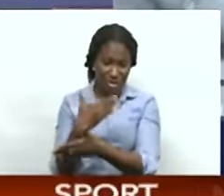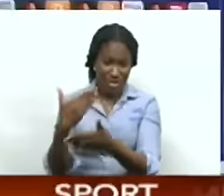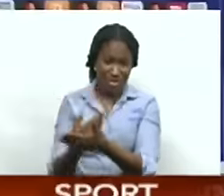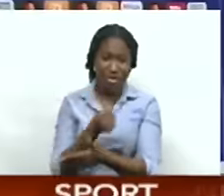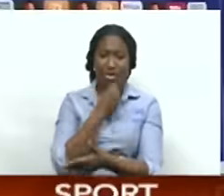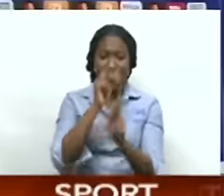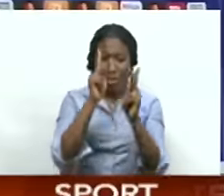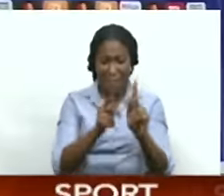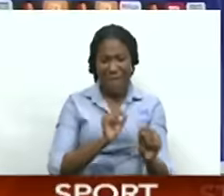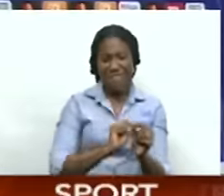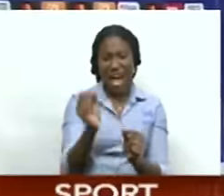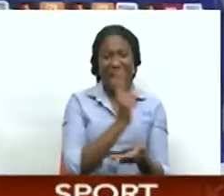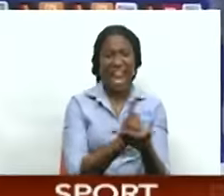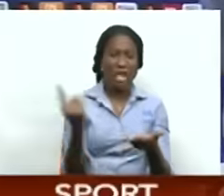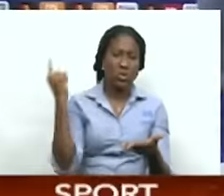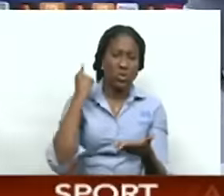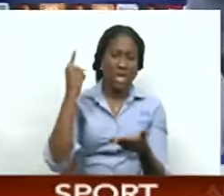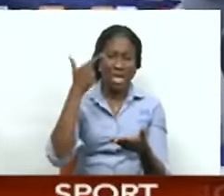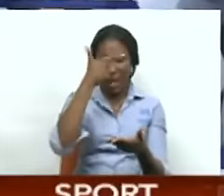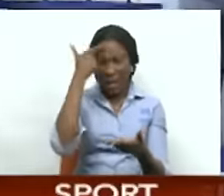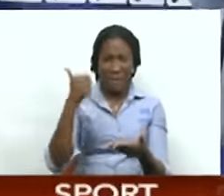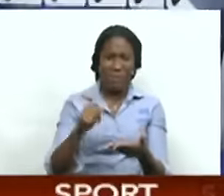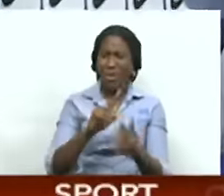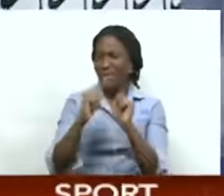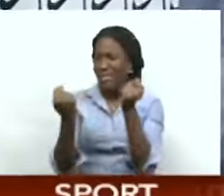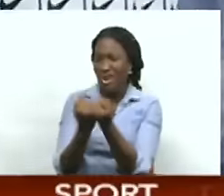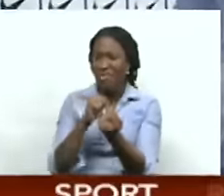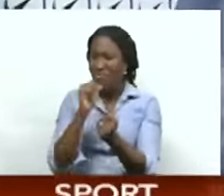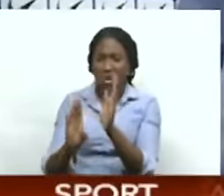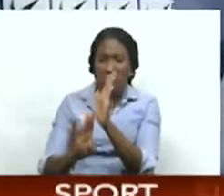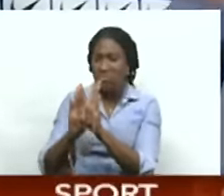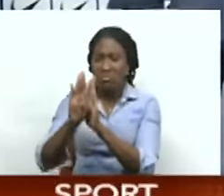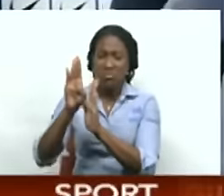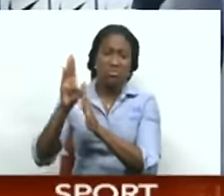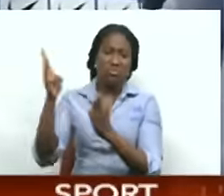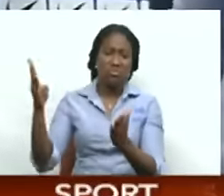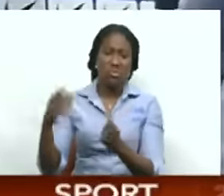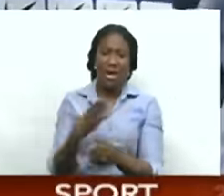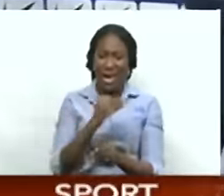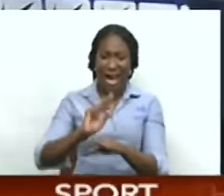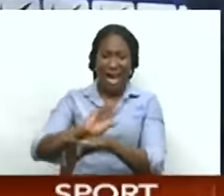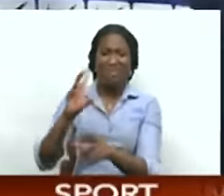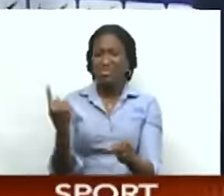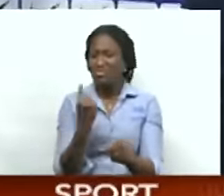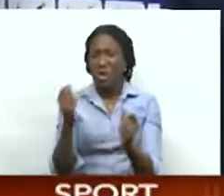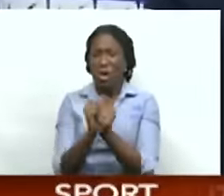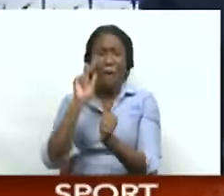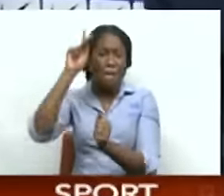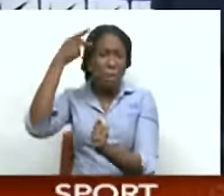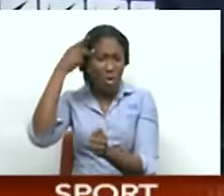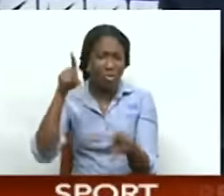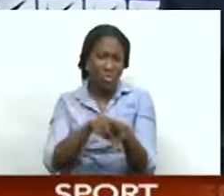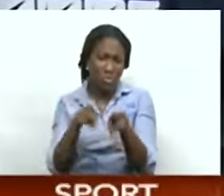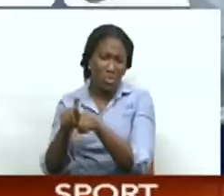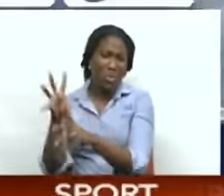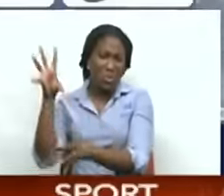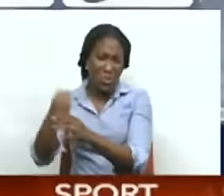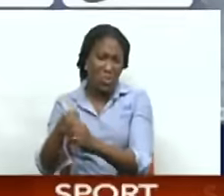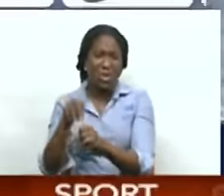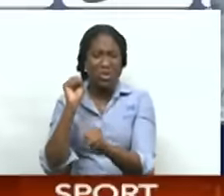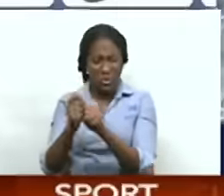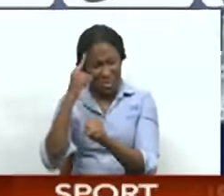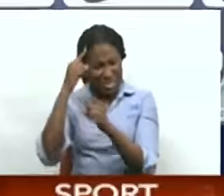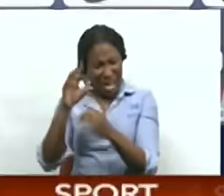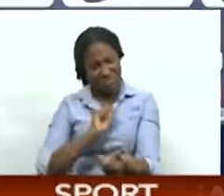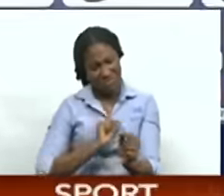poor results and a political crisis within Brazil's footballing body. Junior and his former club Sao Paulo announced that he was leaving to